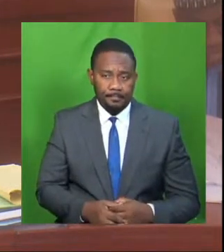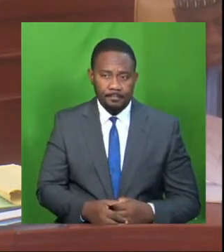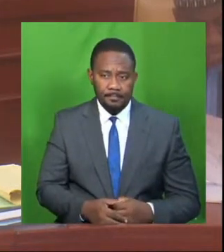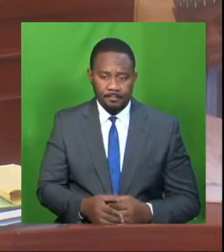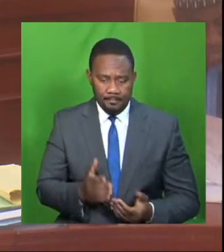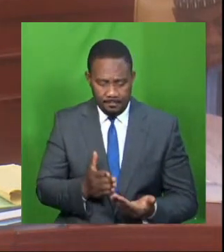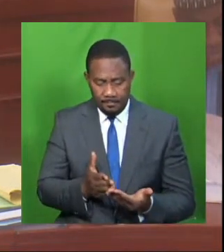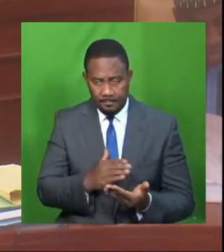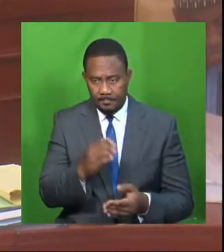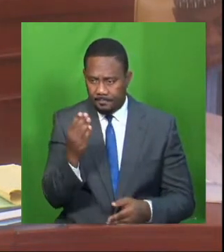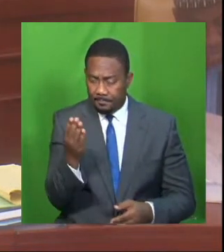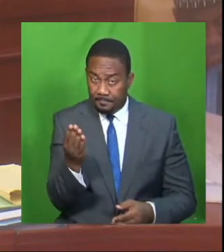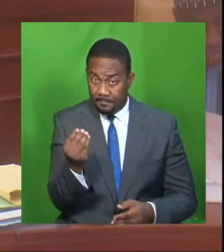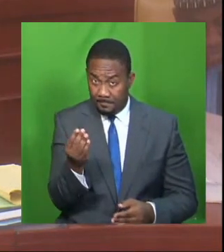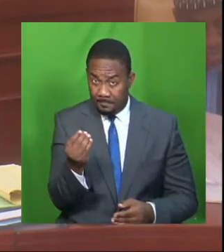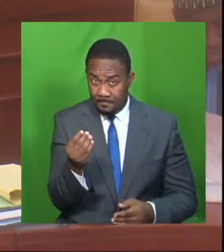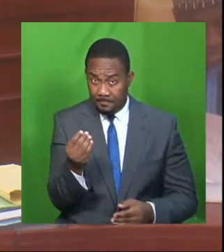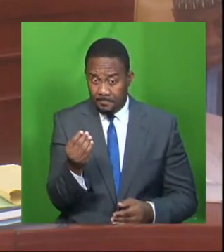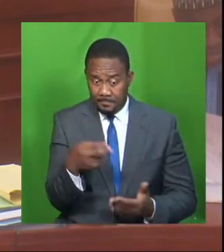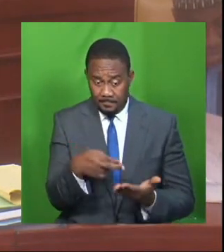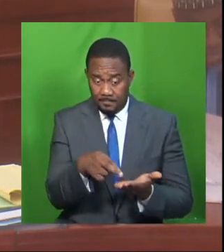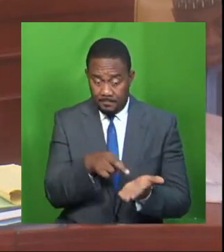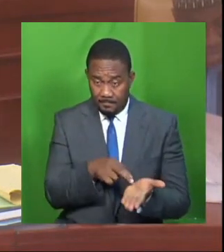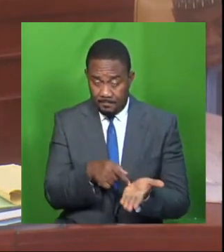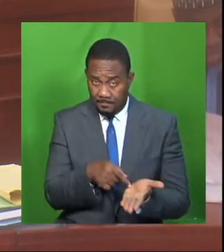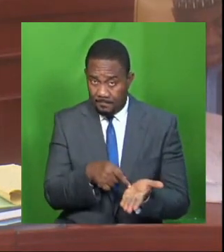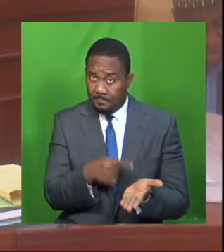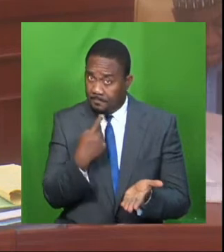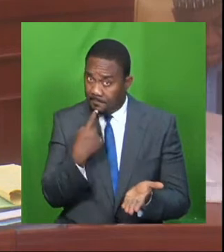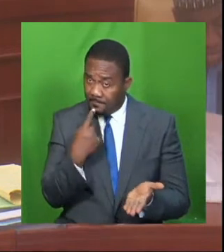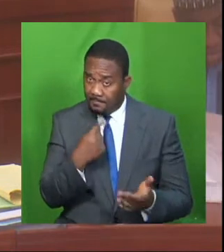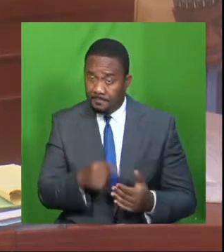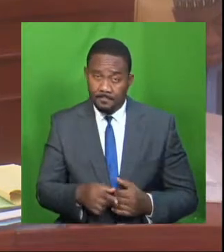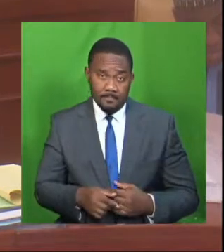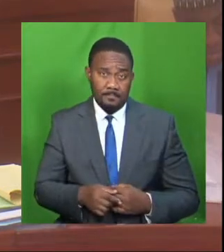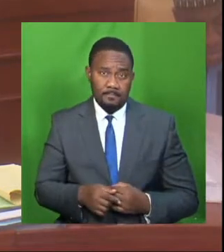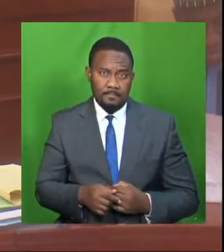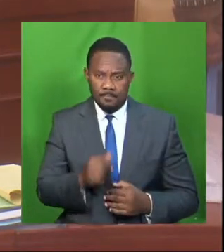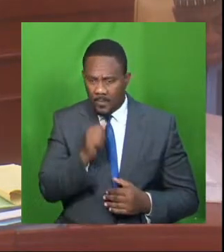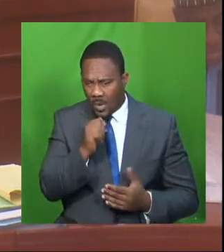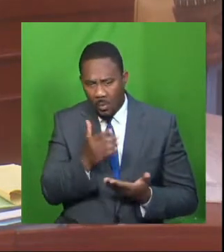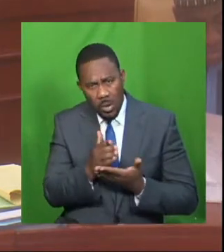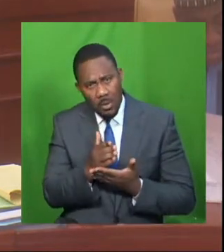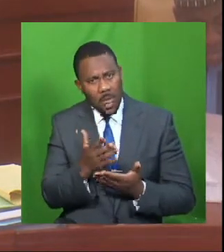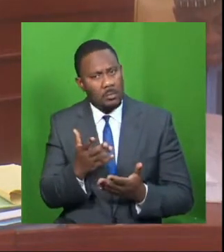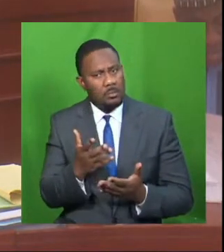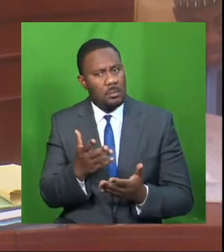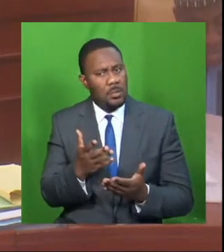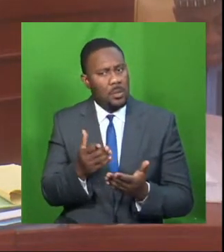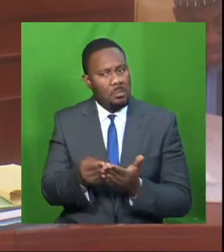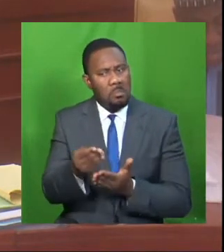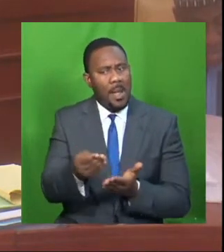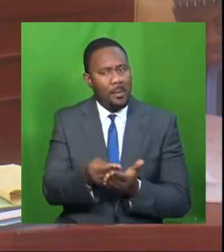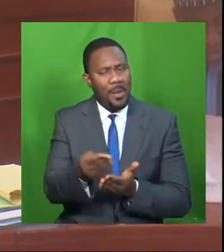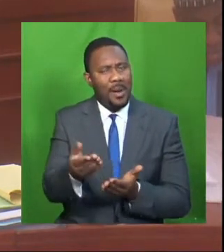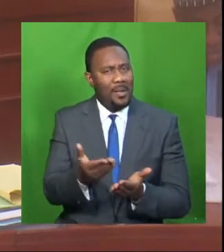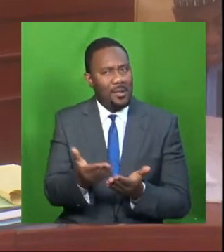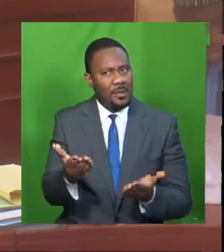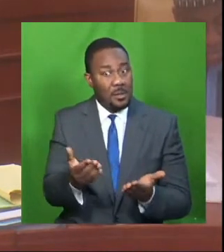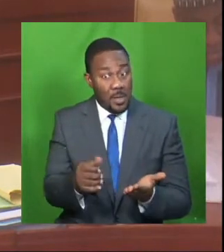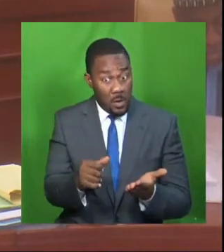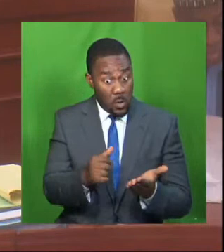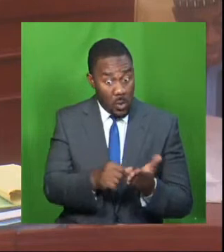accounting policies, applicable financial and regulations of these organizations. Mr.